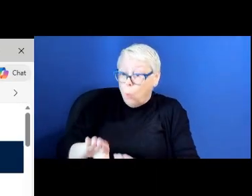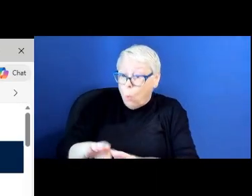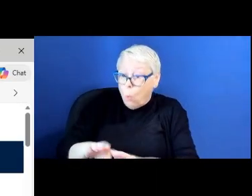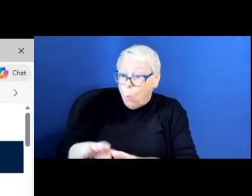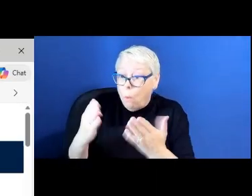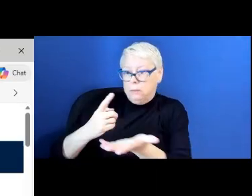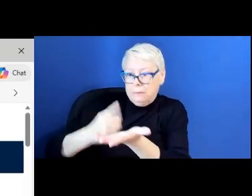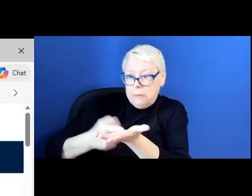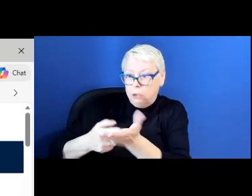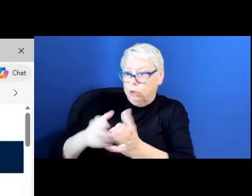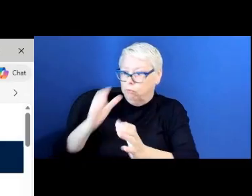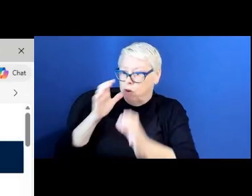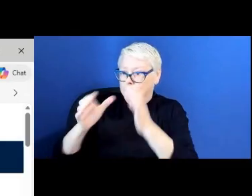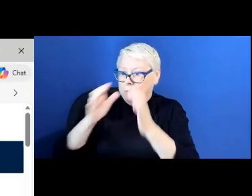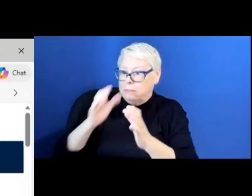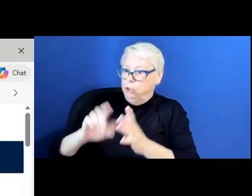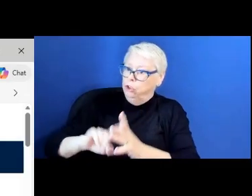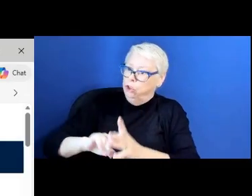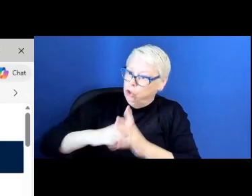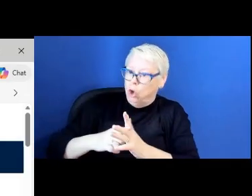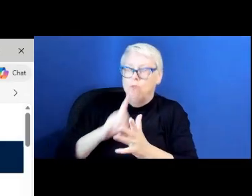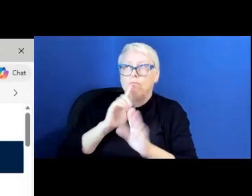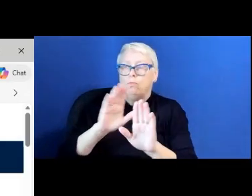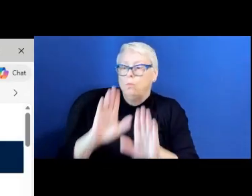that conversation.